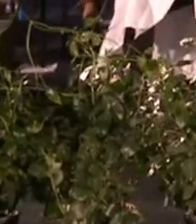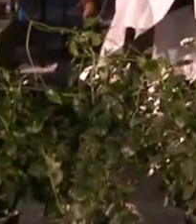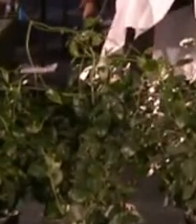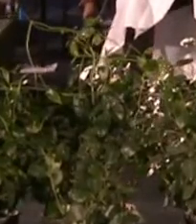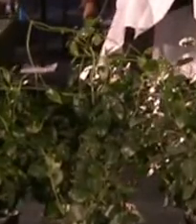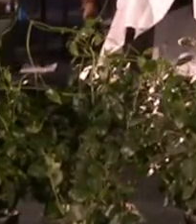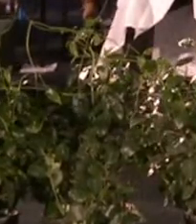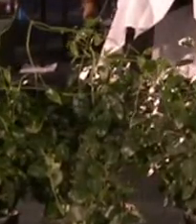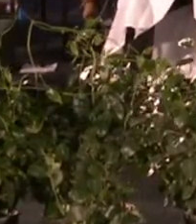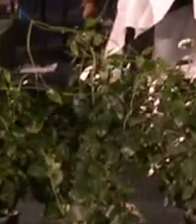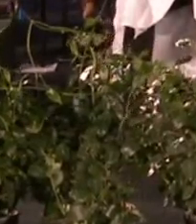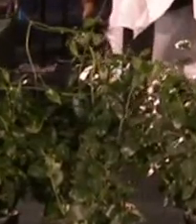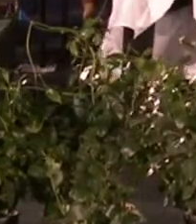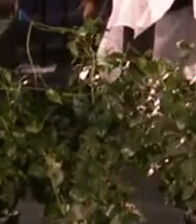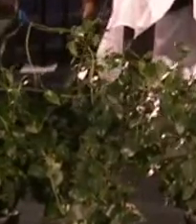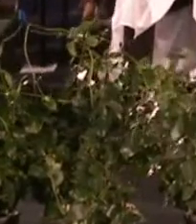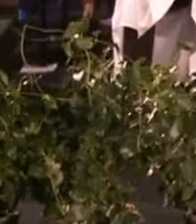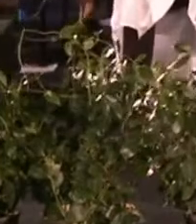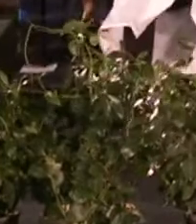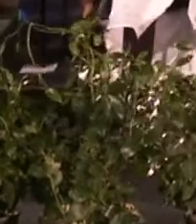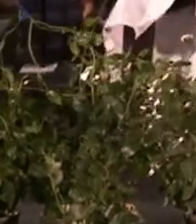Antonio.